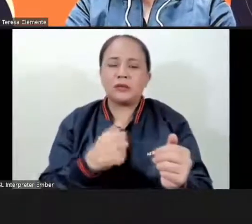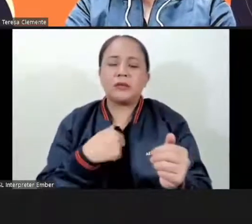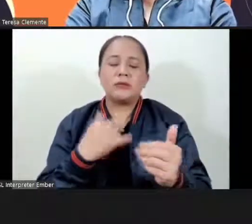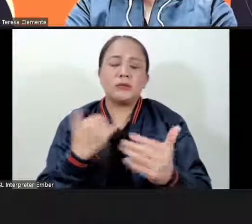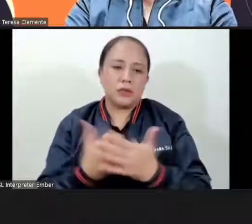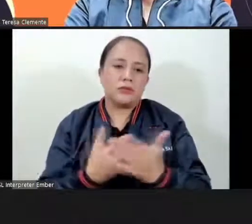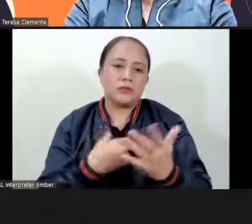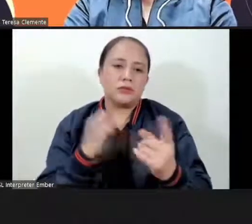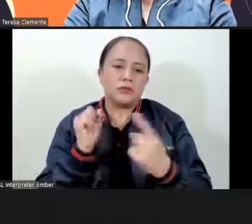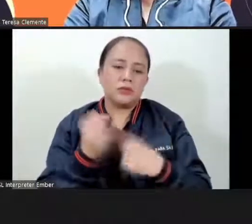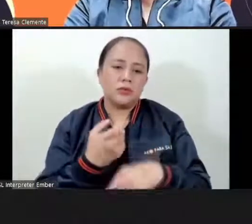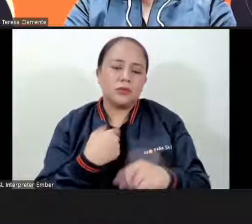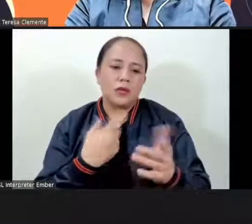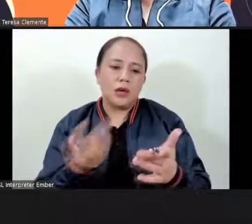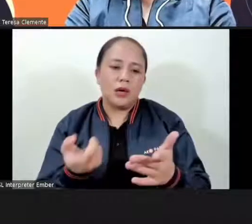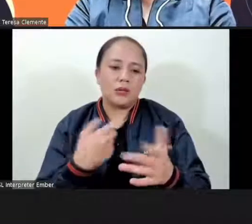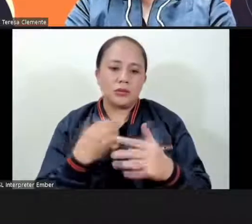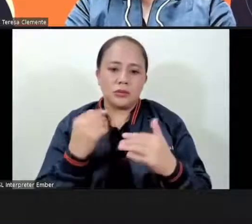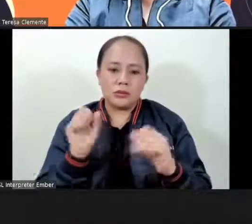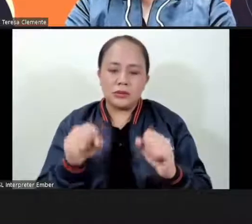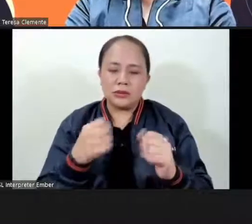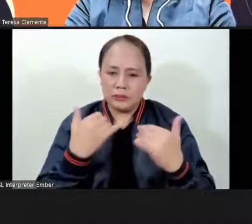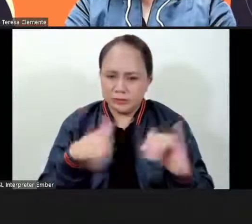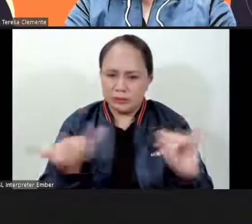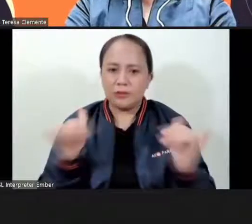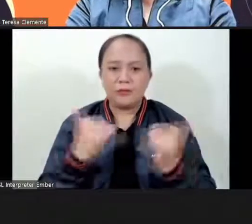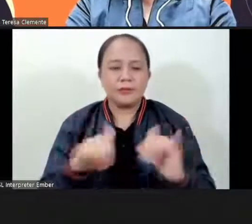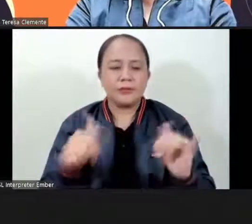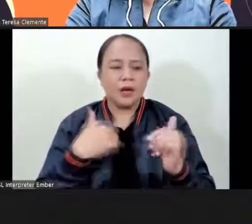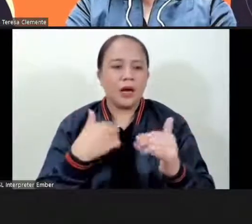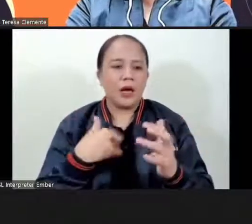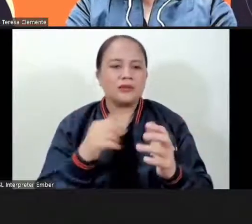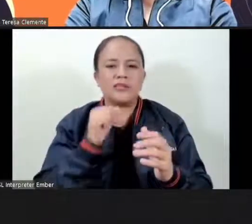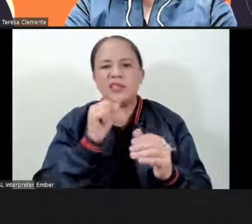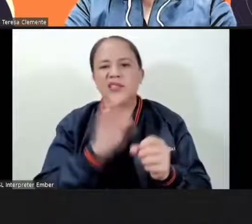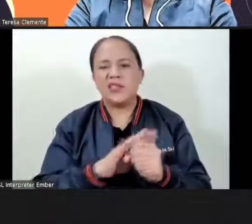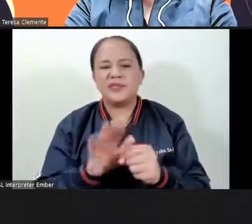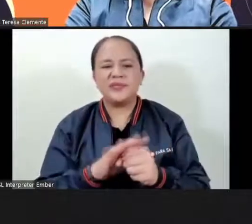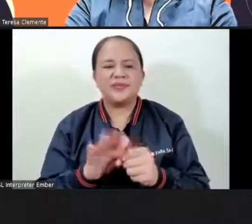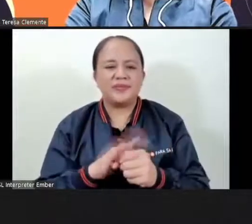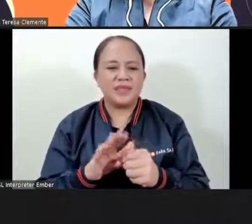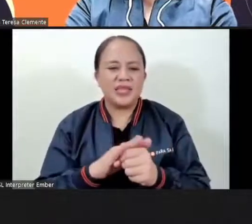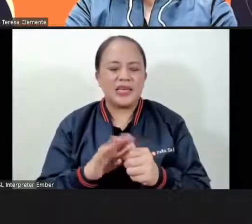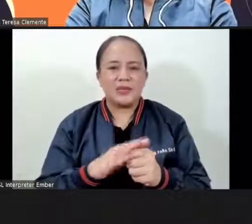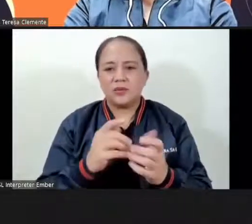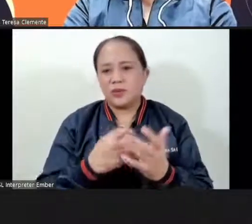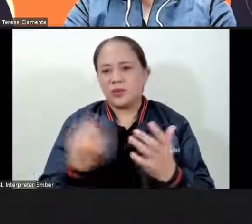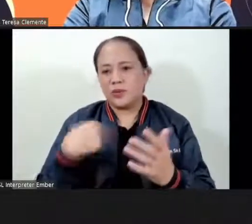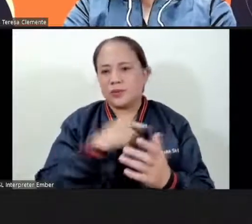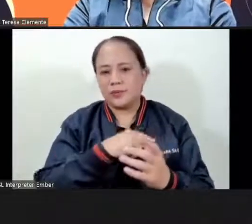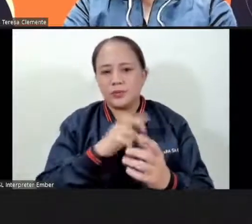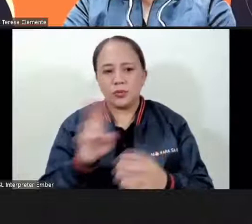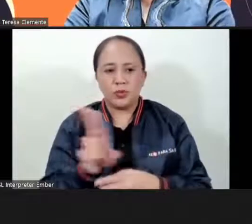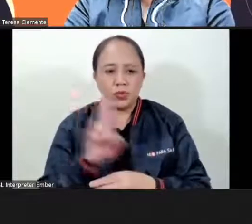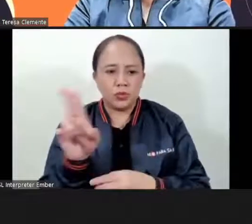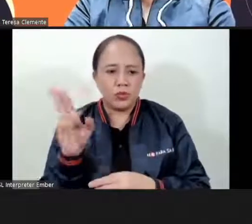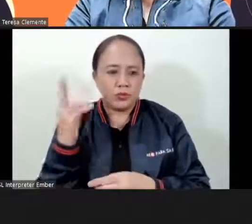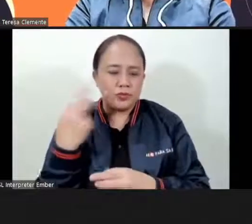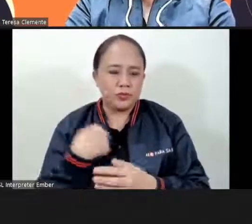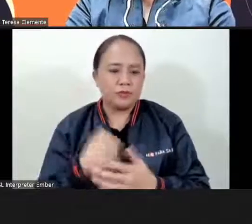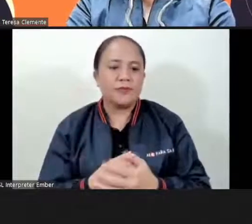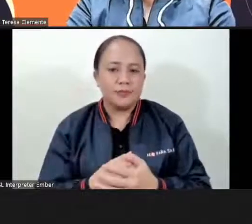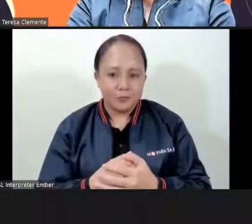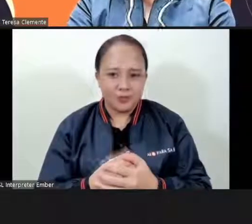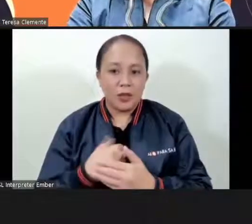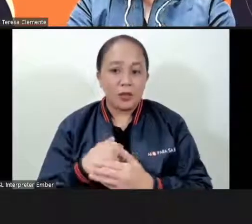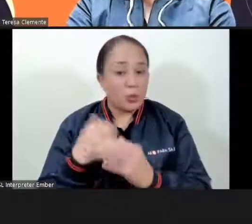So far, there is still inadequate tools for us to use for that purpose, and we